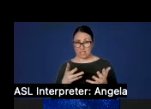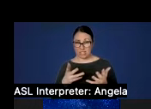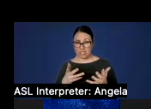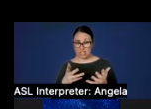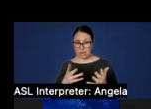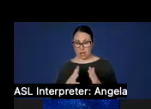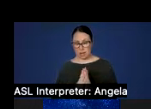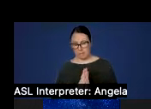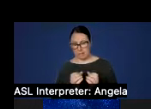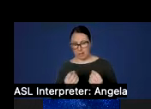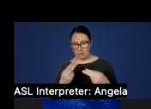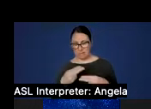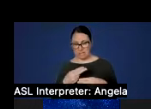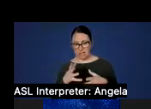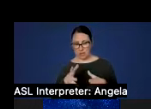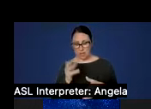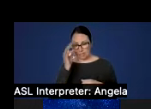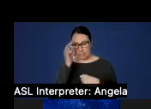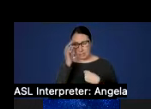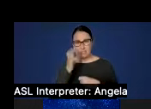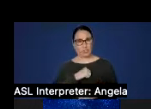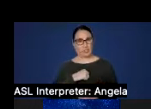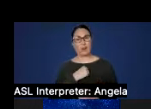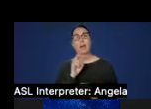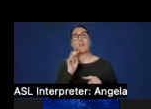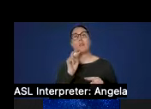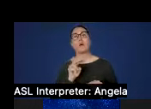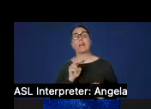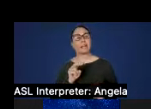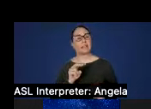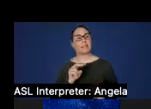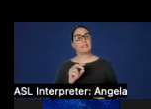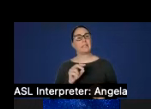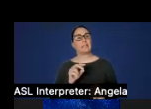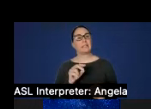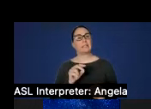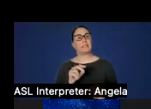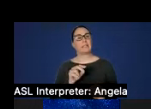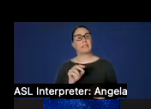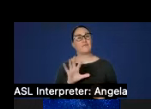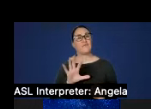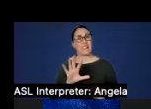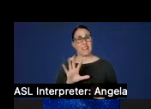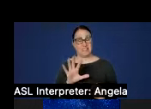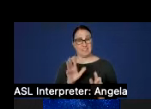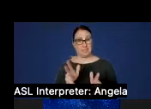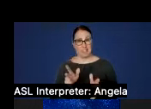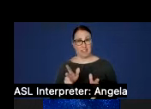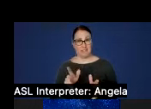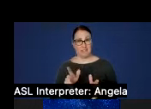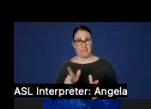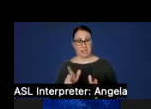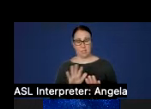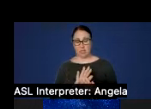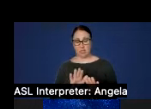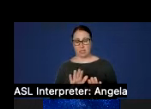How many more slides are left? Sorry, I was looking at these publication. I think there's about 5 slides left that we need to talk If about. you want